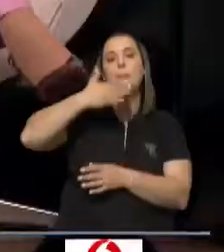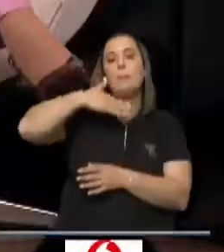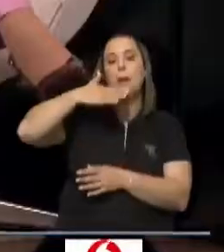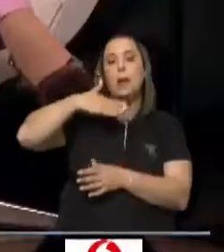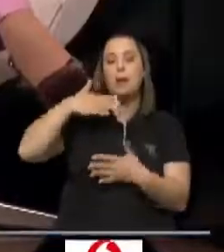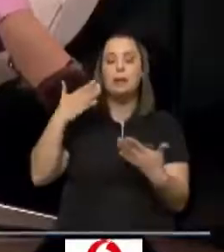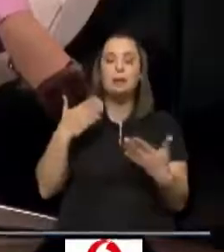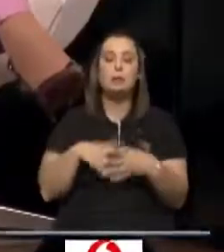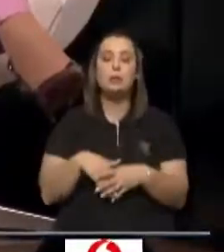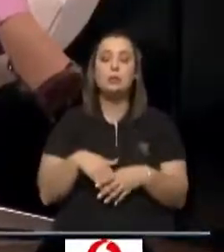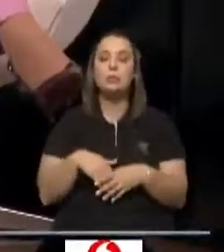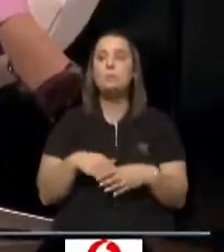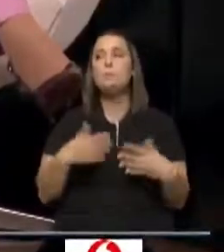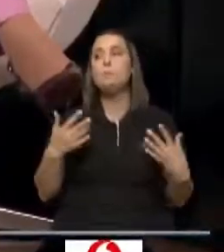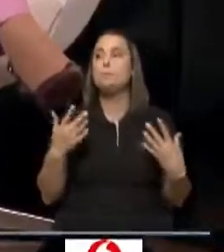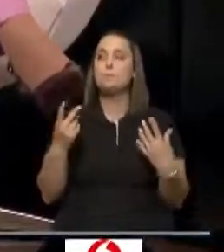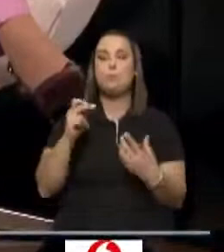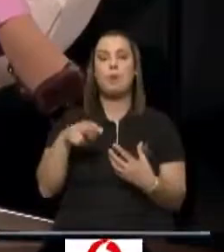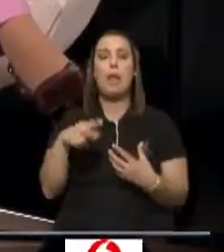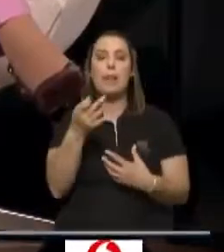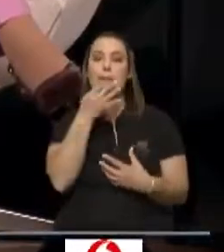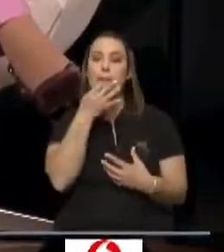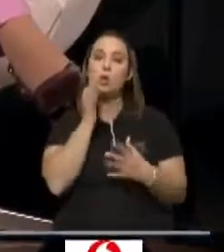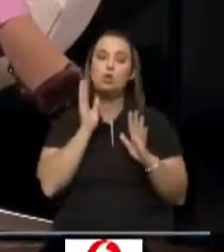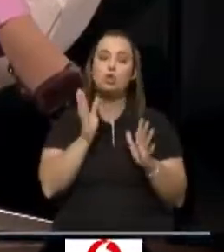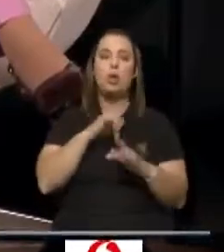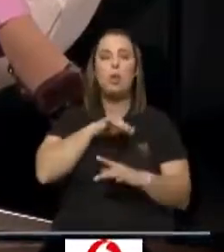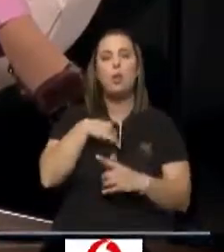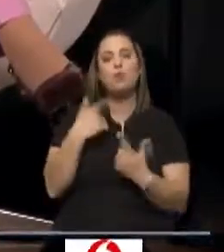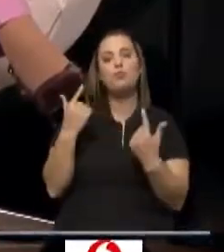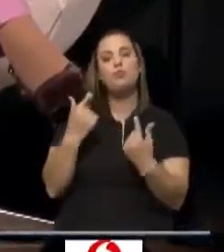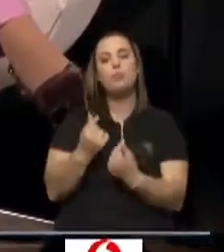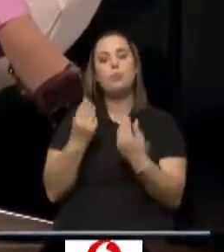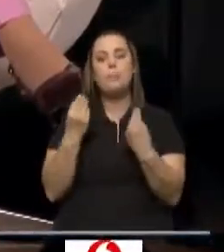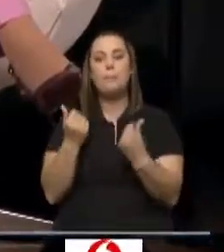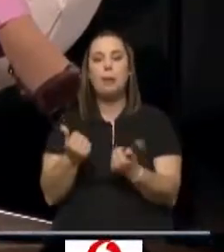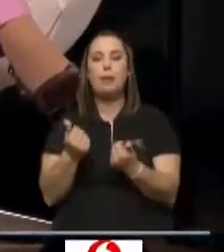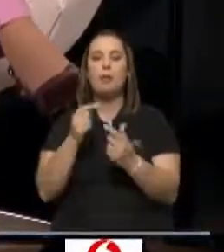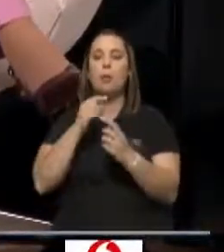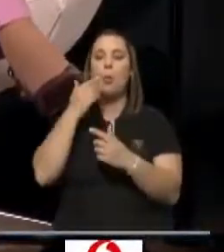the issue of the white areas, Anna has already mentioned, we